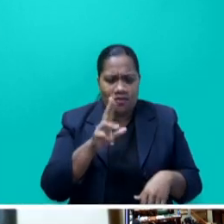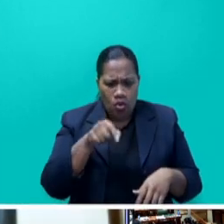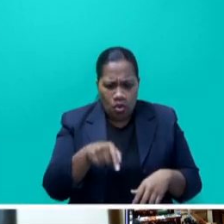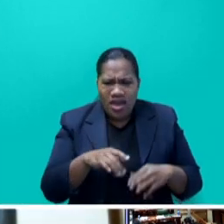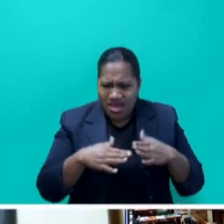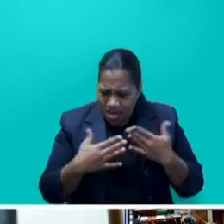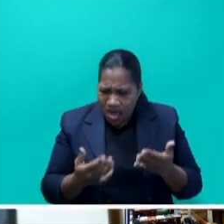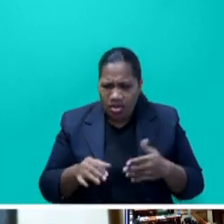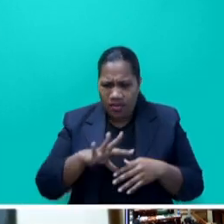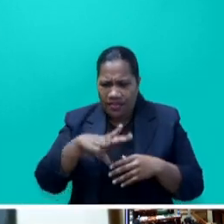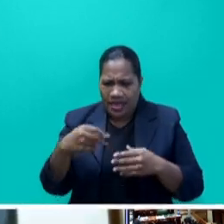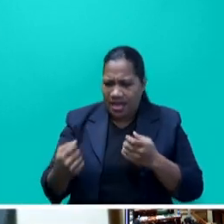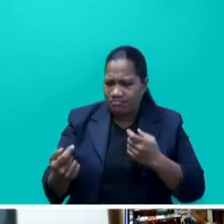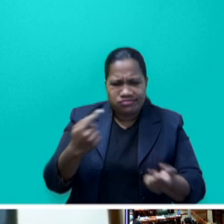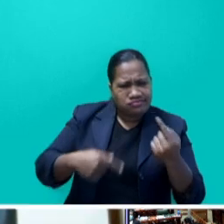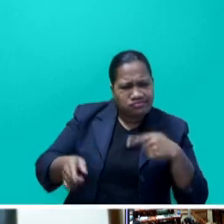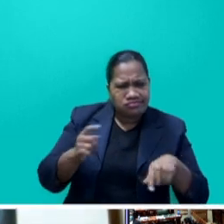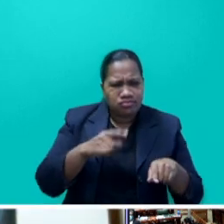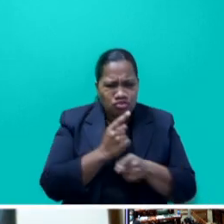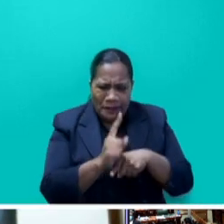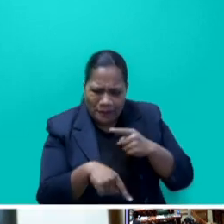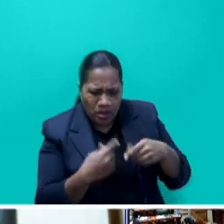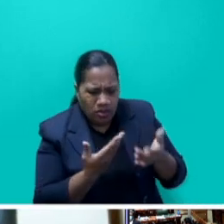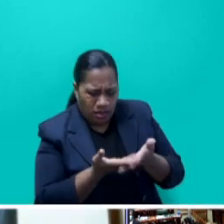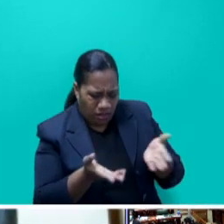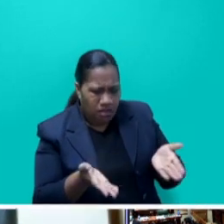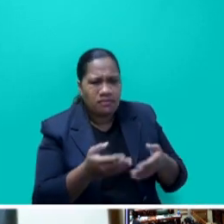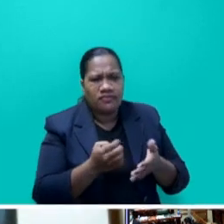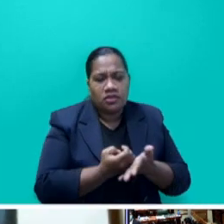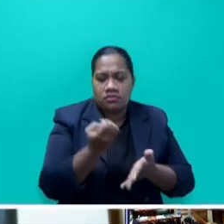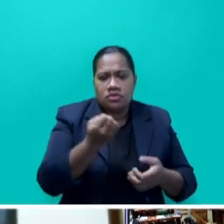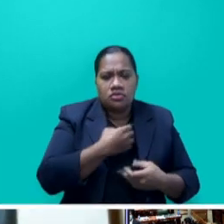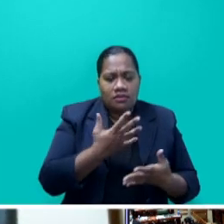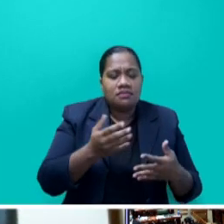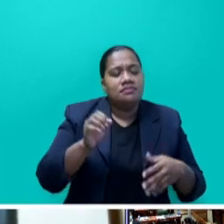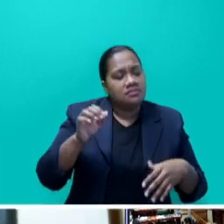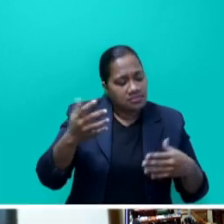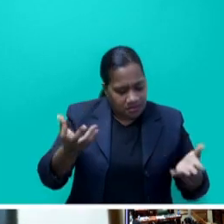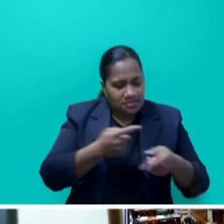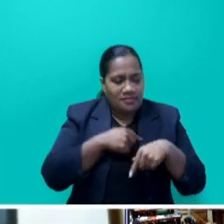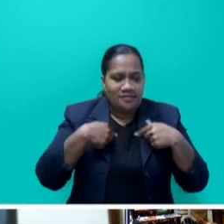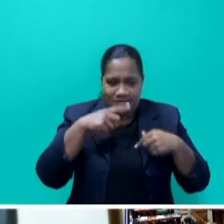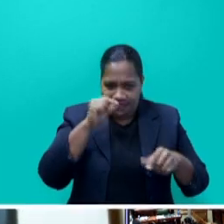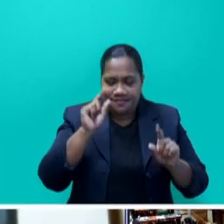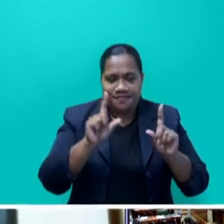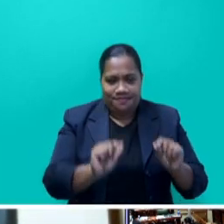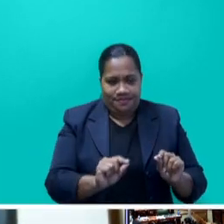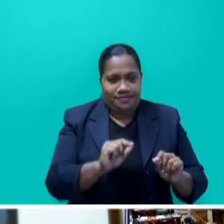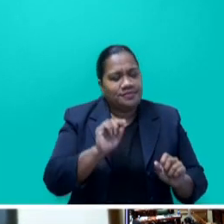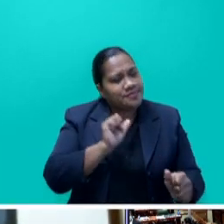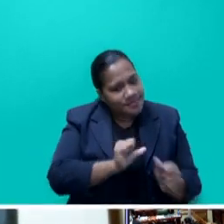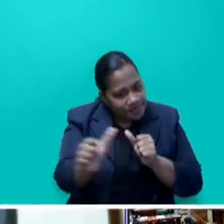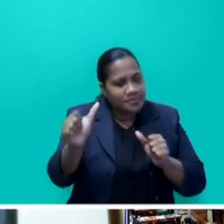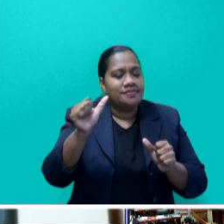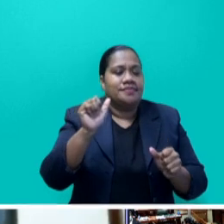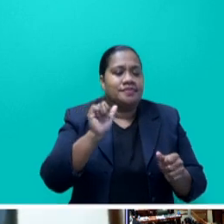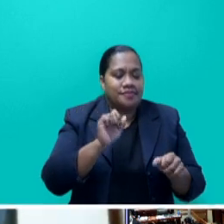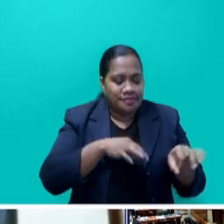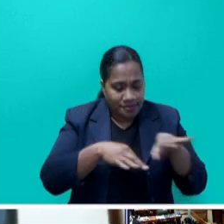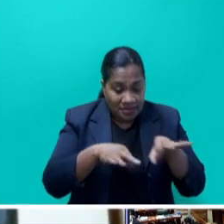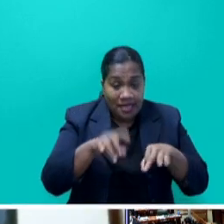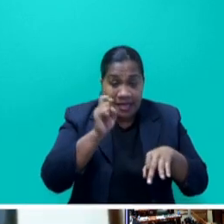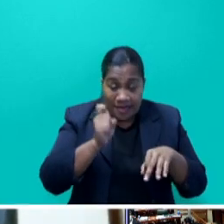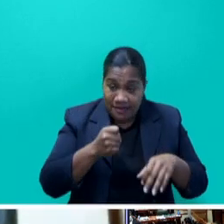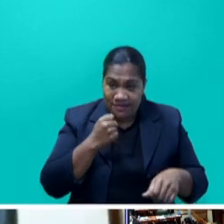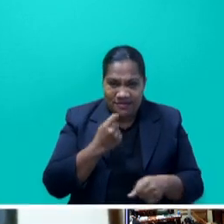about economic shock. Of course, we can set out the best plan. If, God forbid, we have a major cyclone,